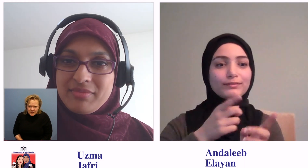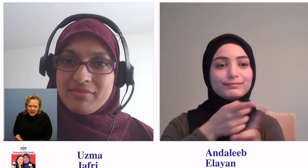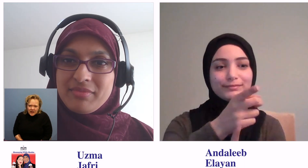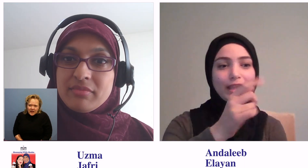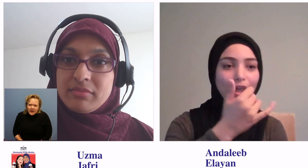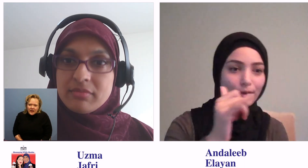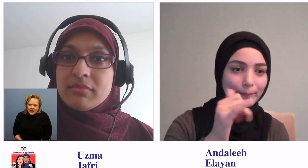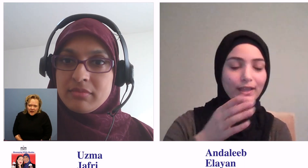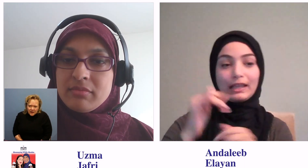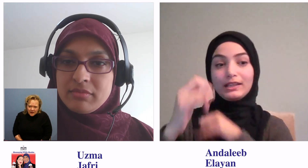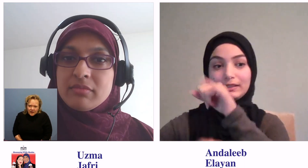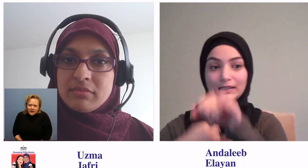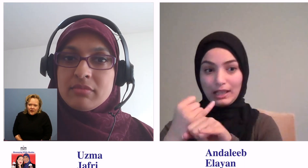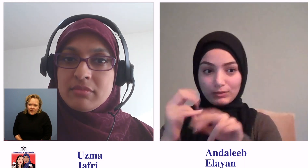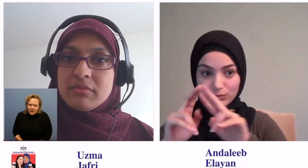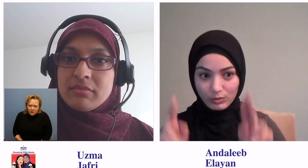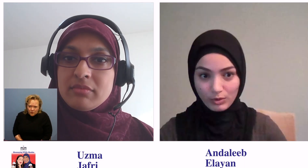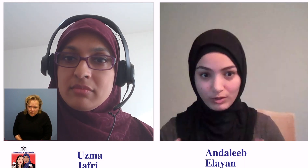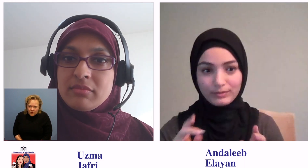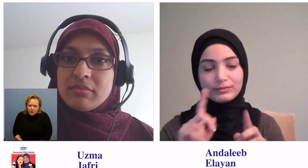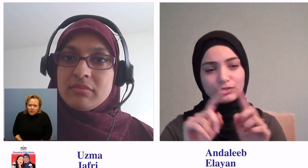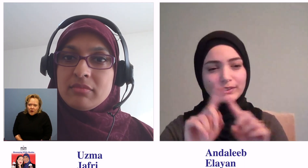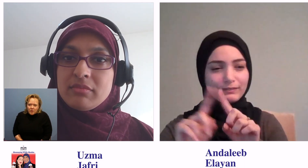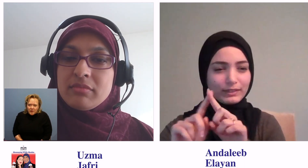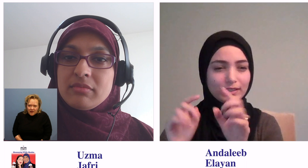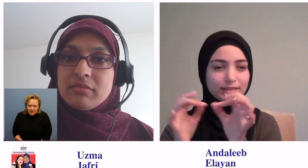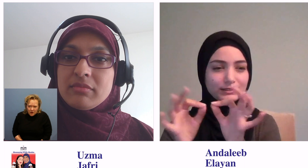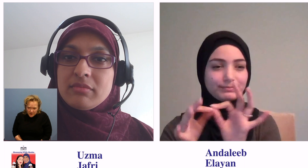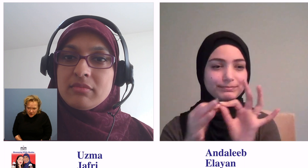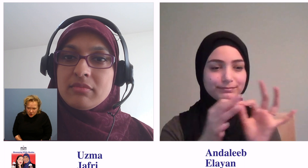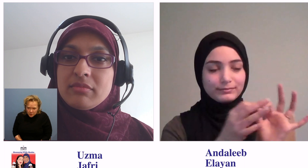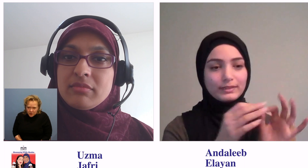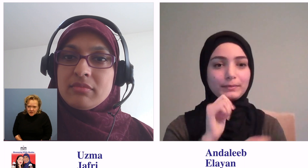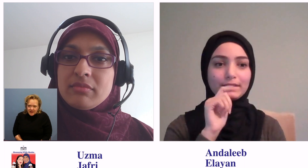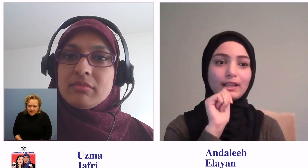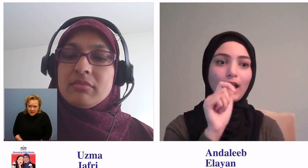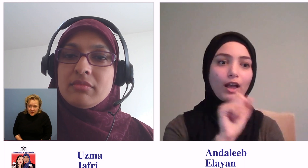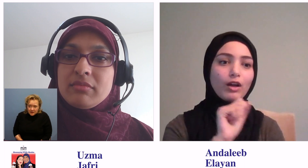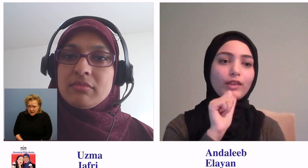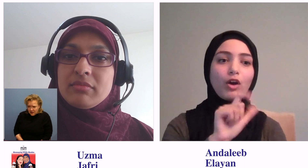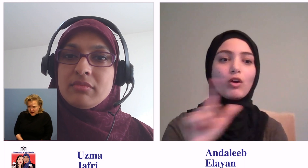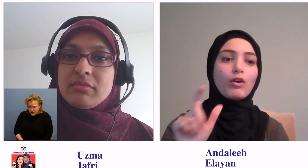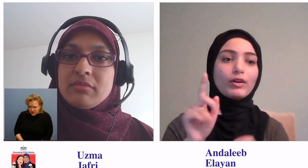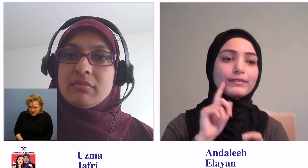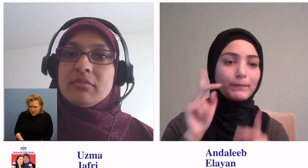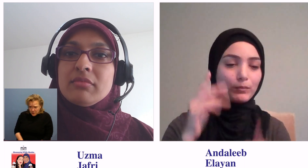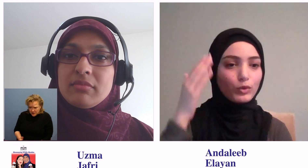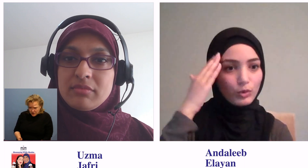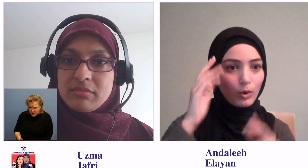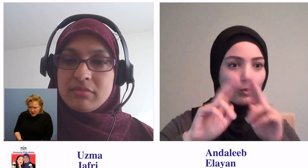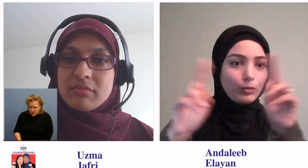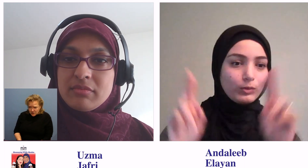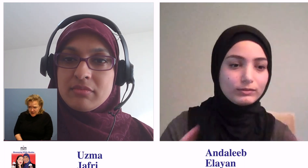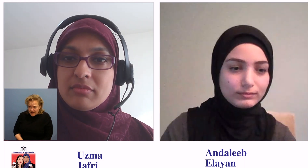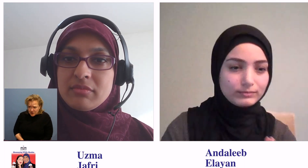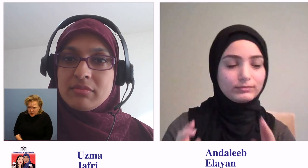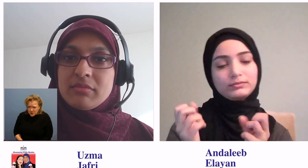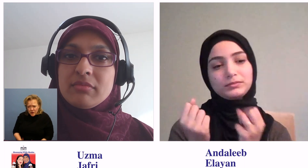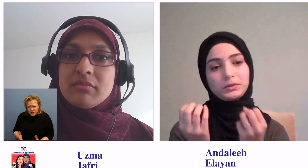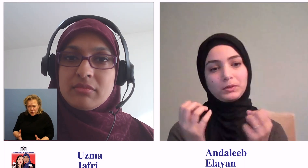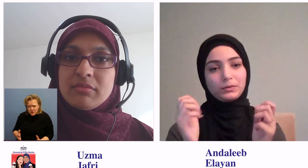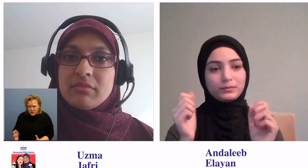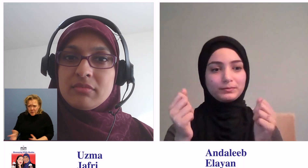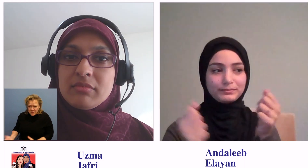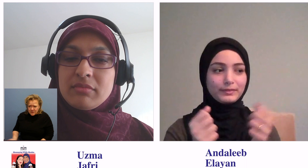we would probably have Arabic interpreters and then just, you know, sign